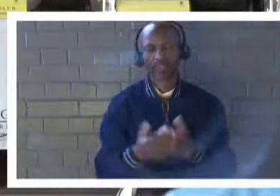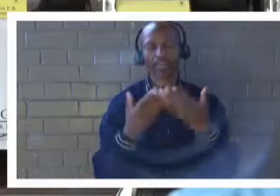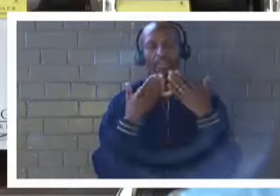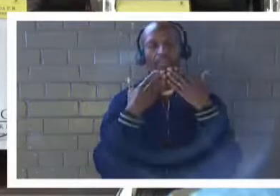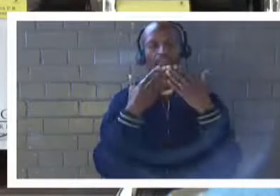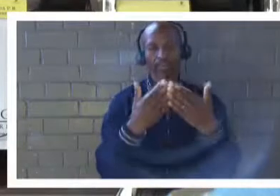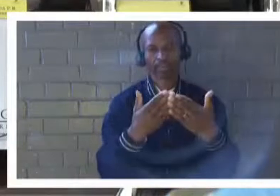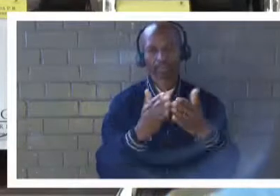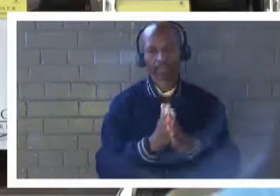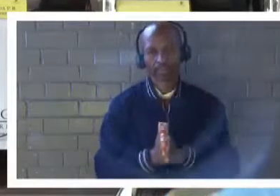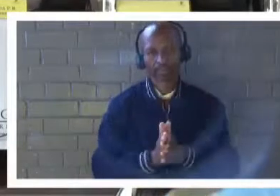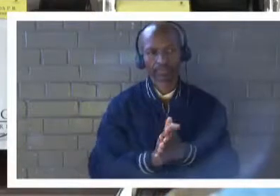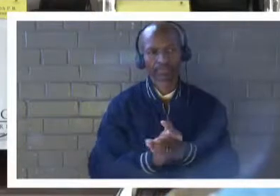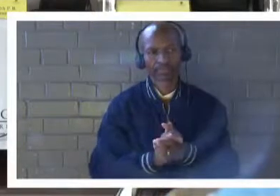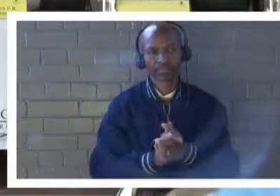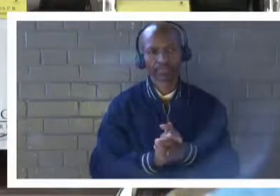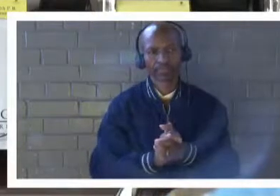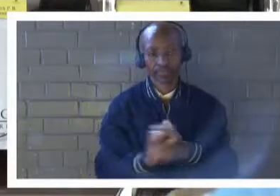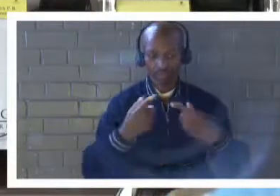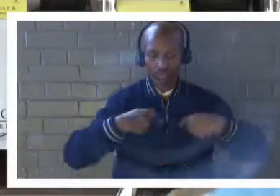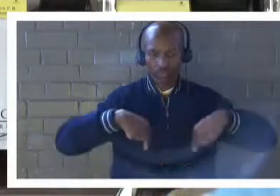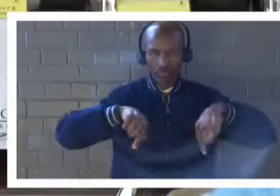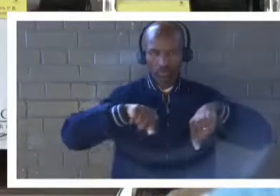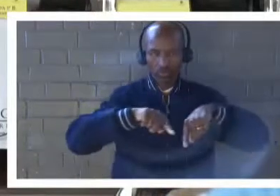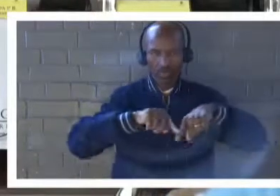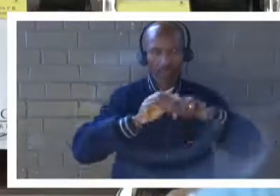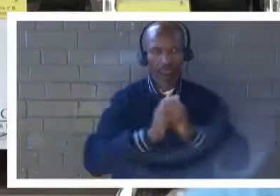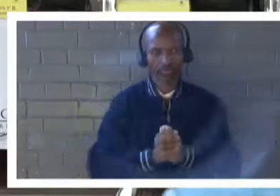Thank you. We